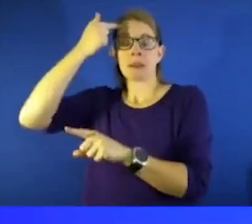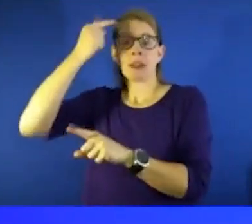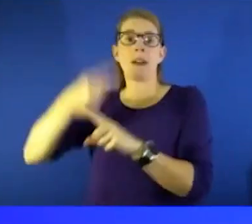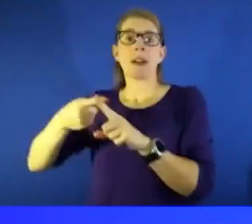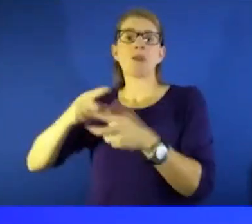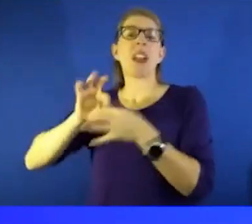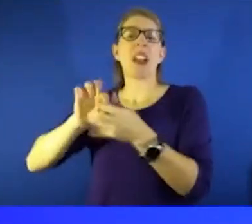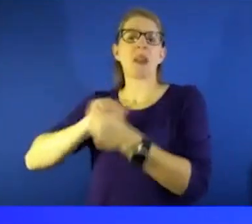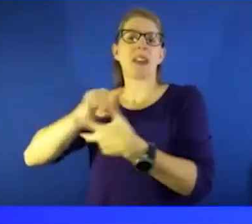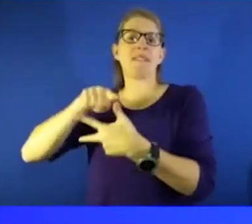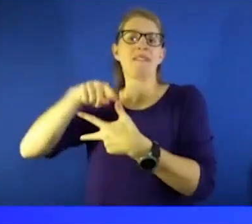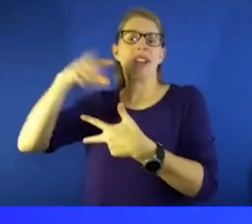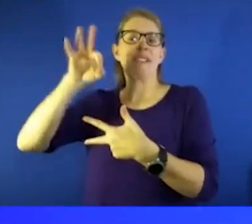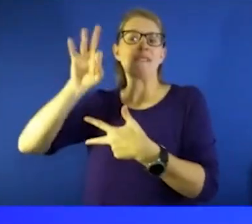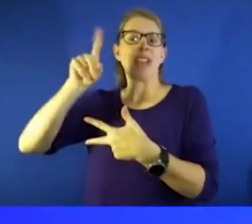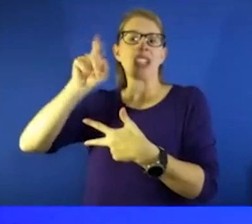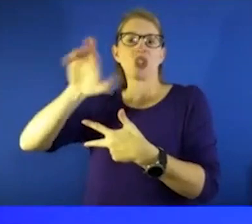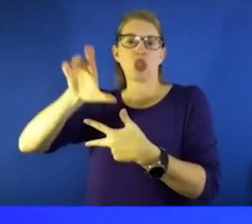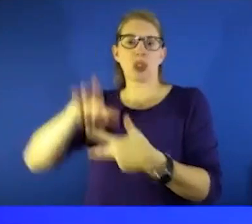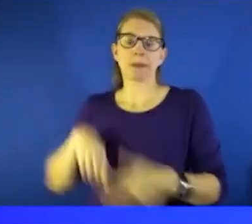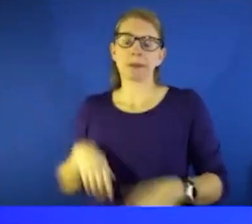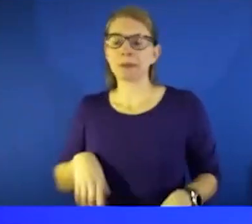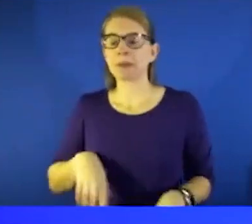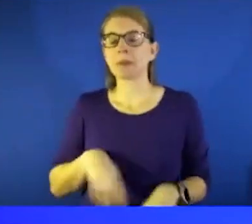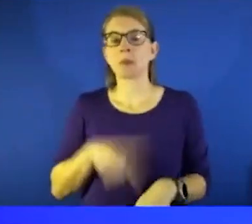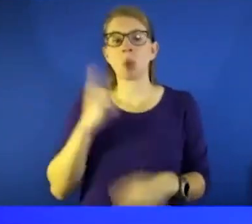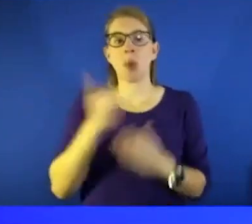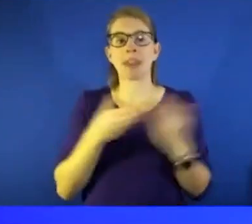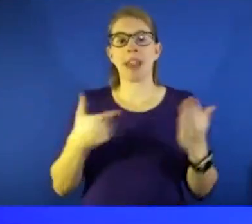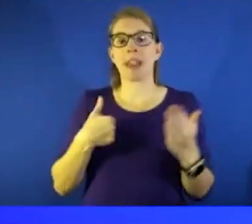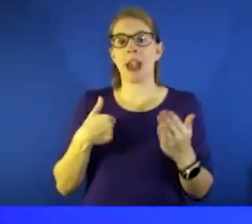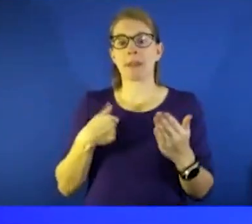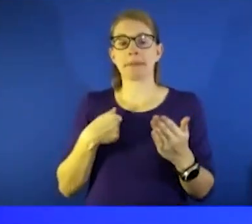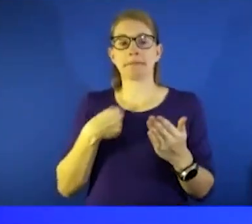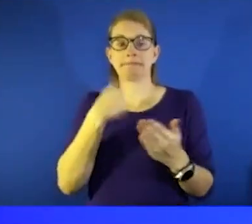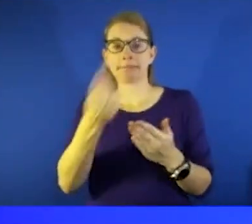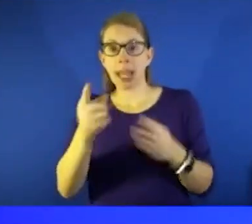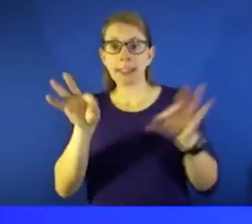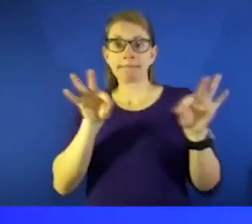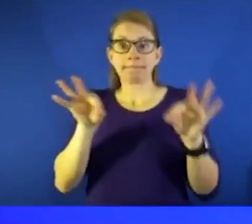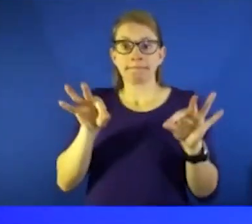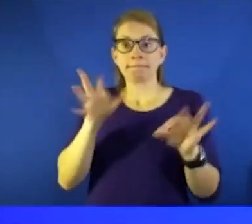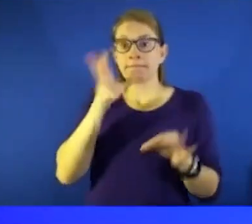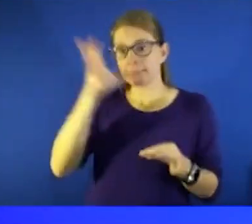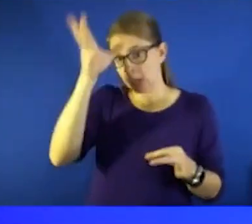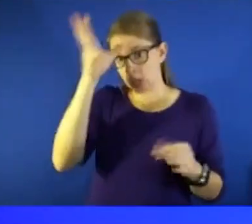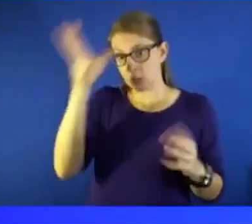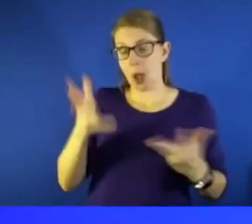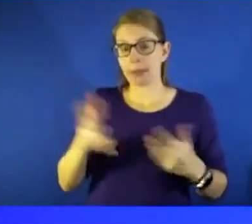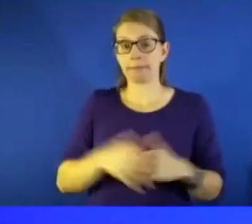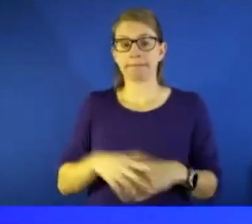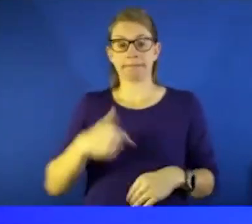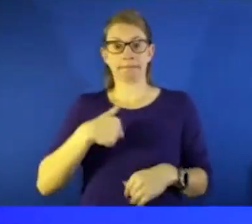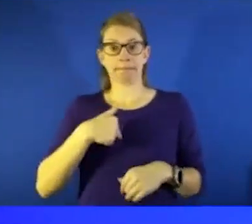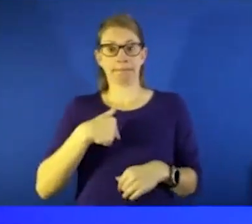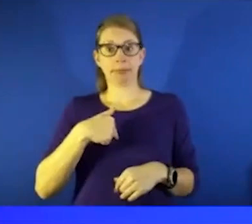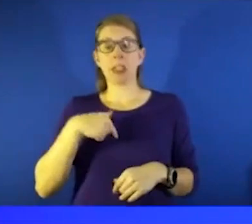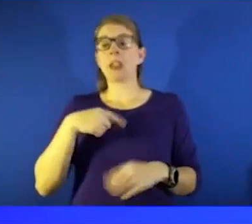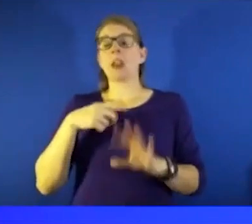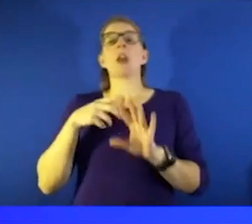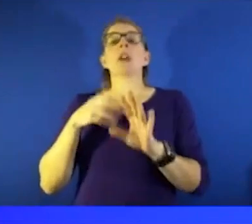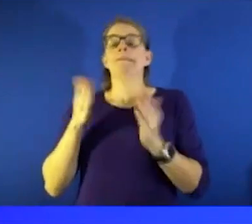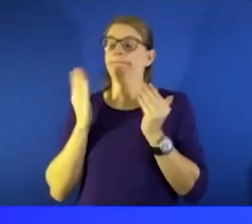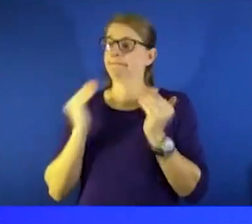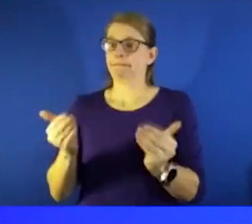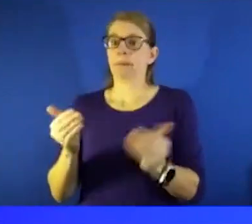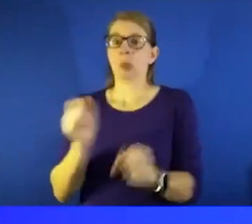Again, one of the things that I've been telling parents is be working with your primary care provider, be working with your local